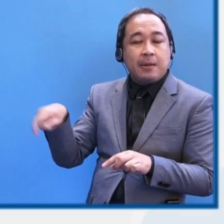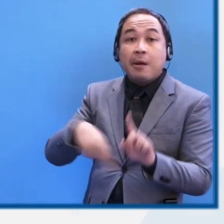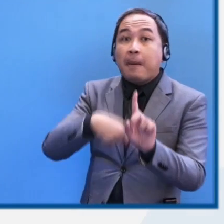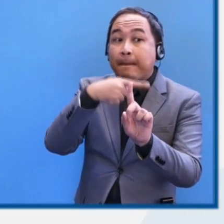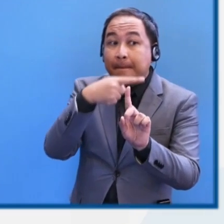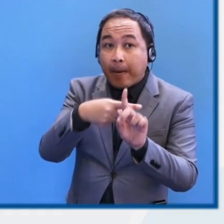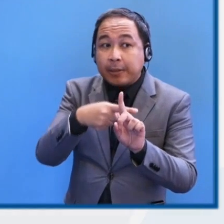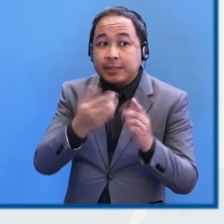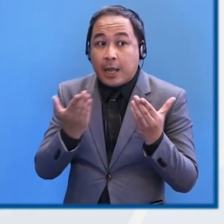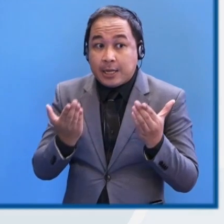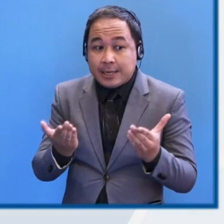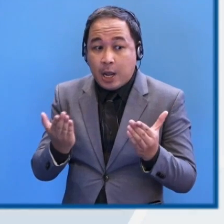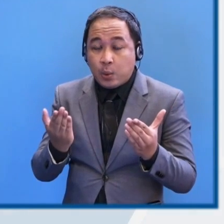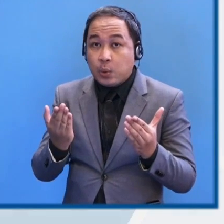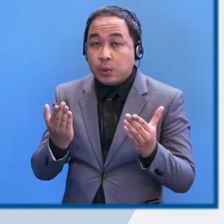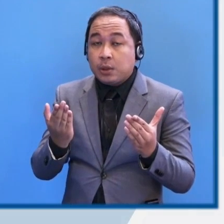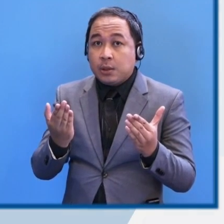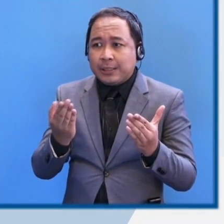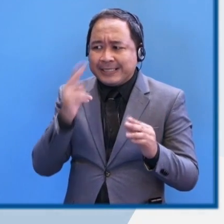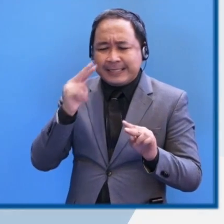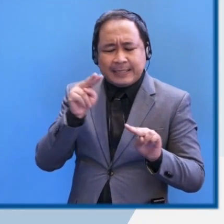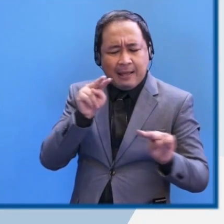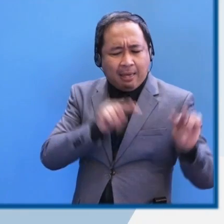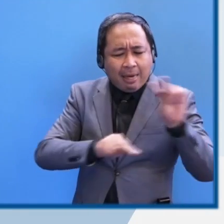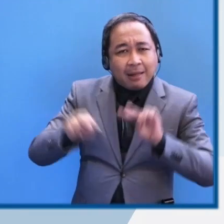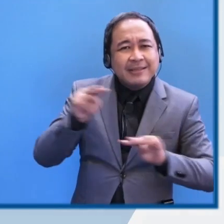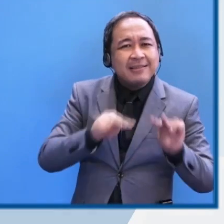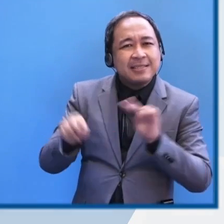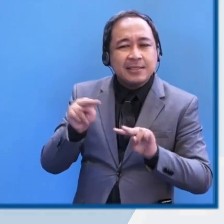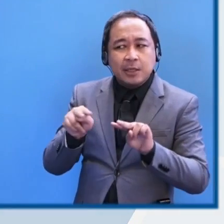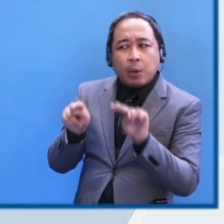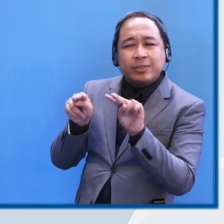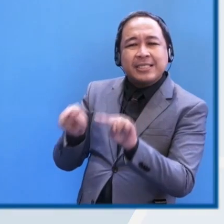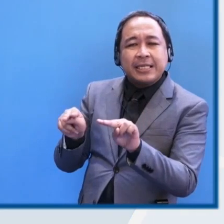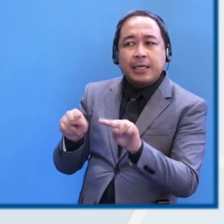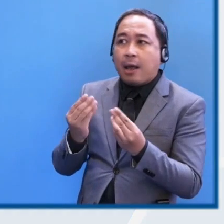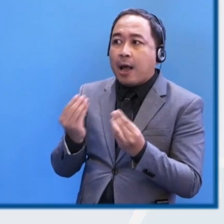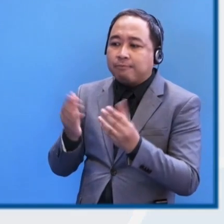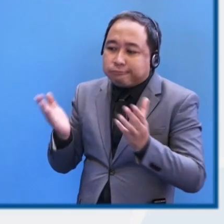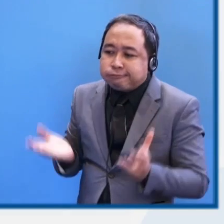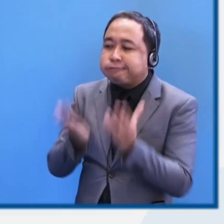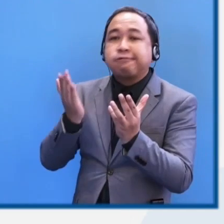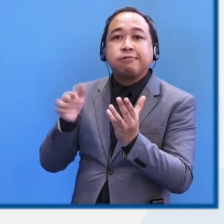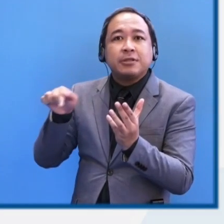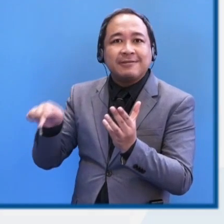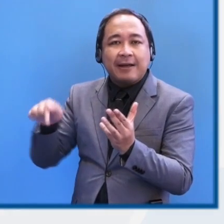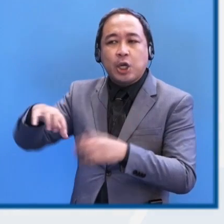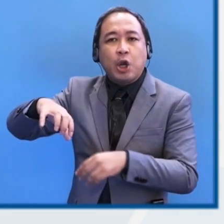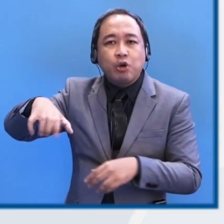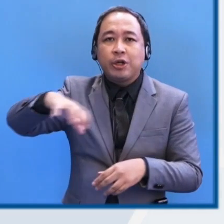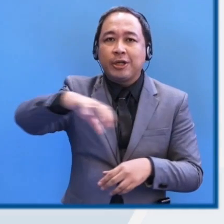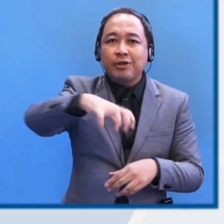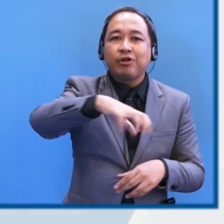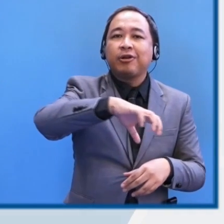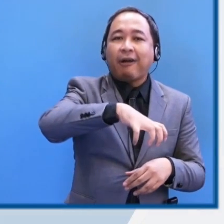and monitor that how there is, what type of enabling environment exists in the countries, which can actually primarily